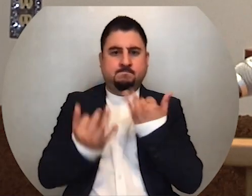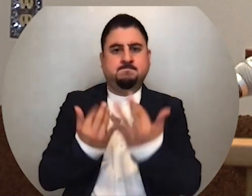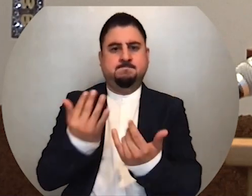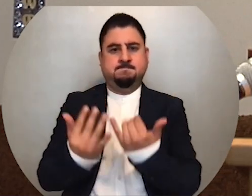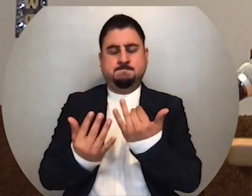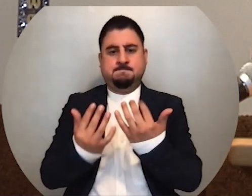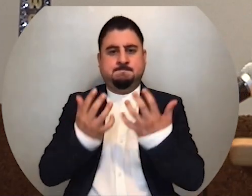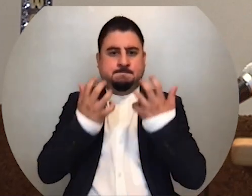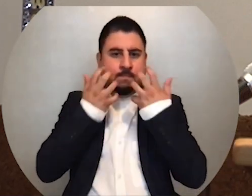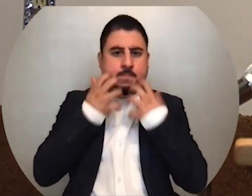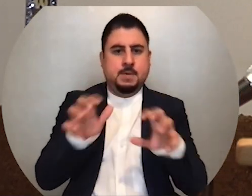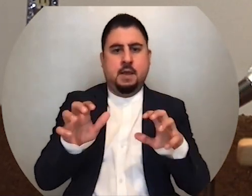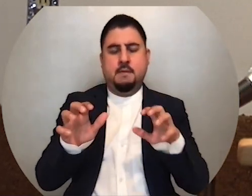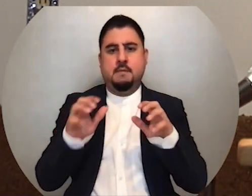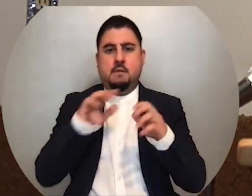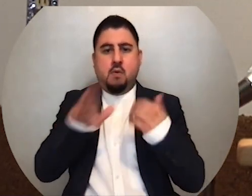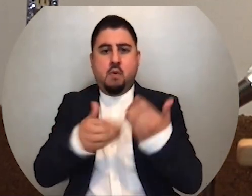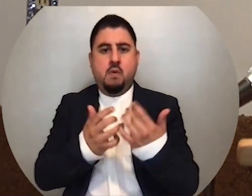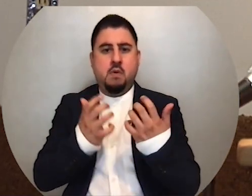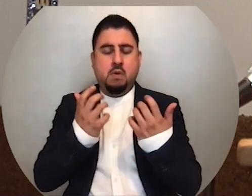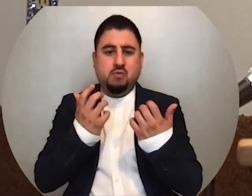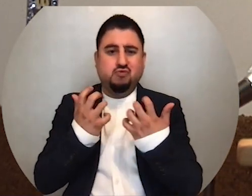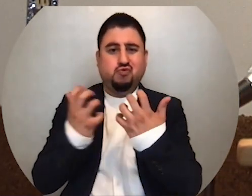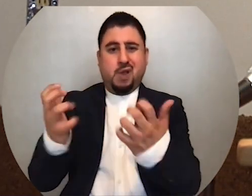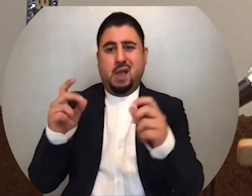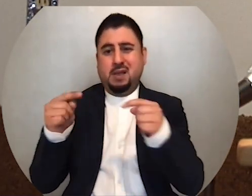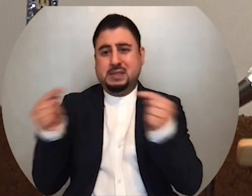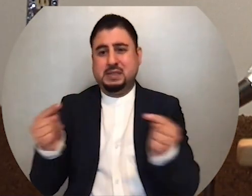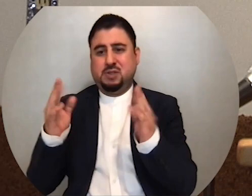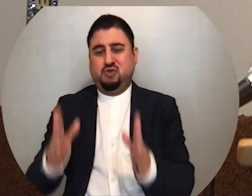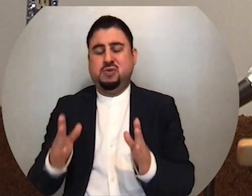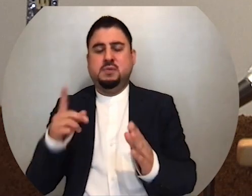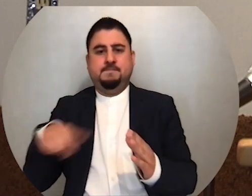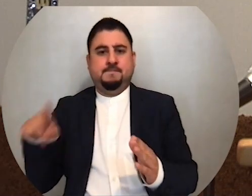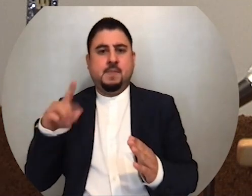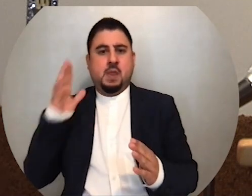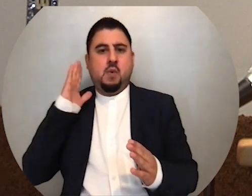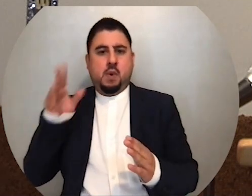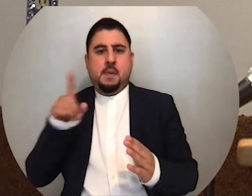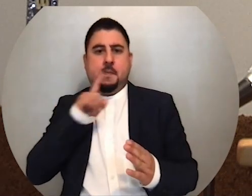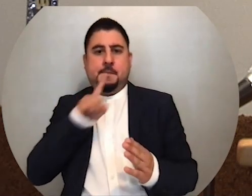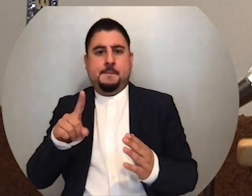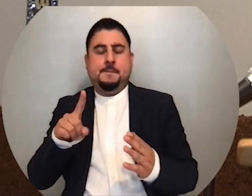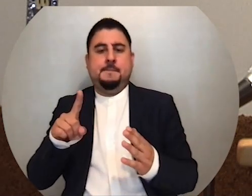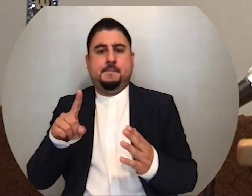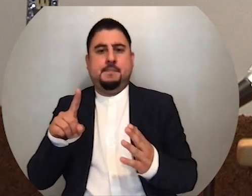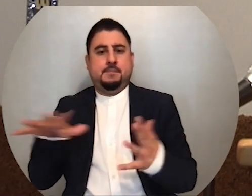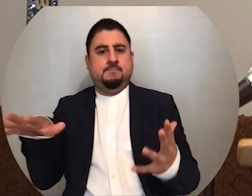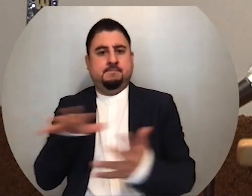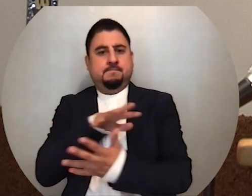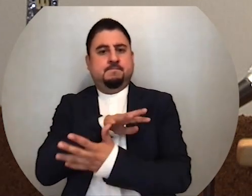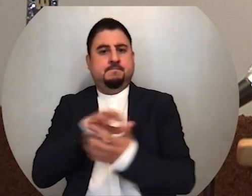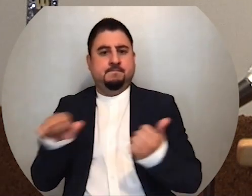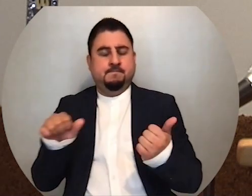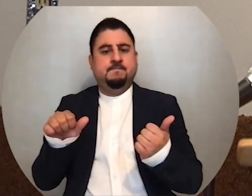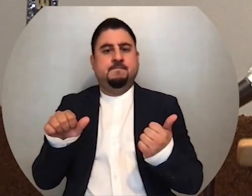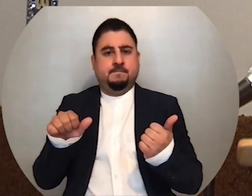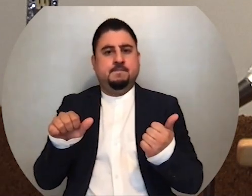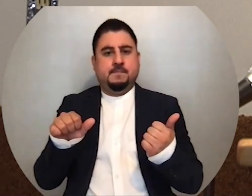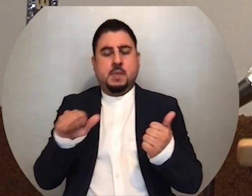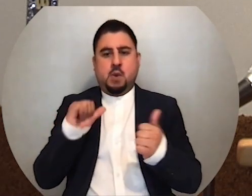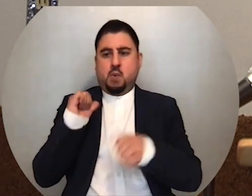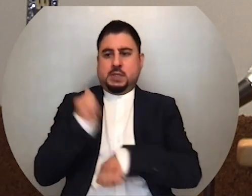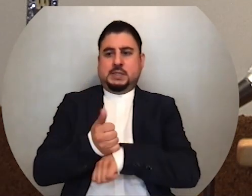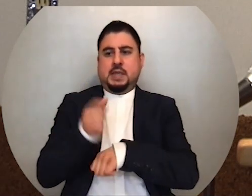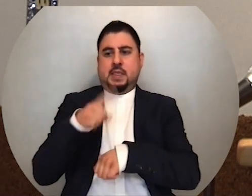oven, when all the proud and all evildoers will be stubbled, and the day that is coming